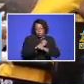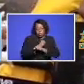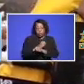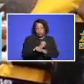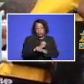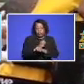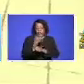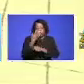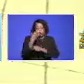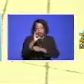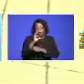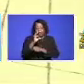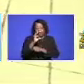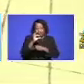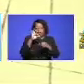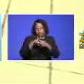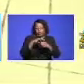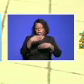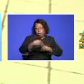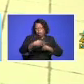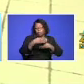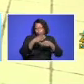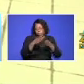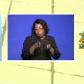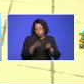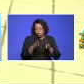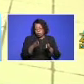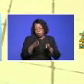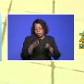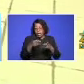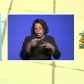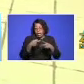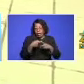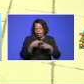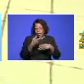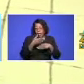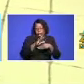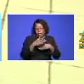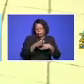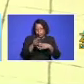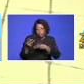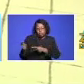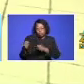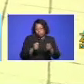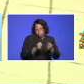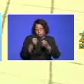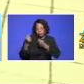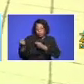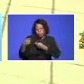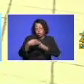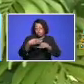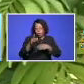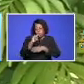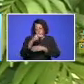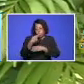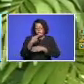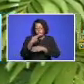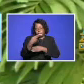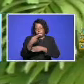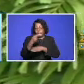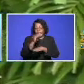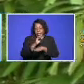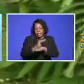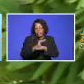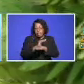boxes is also on the priority list after episodes of ballot boxes being transported from the advanced poll locations Thursday evening went viral on